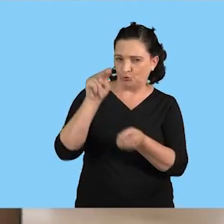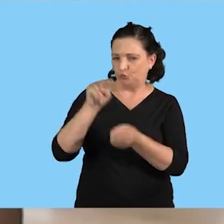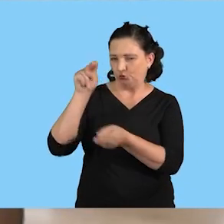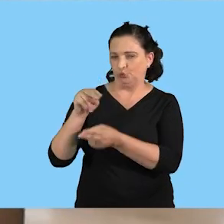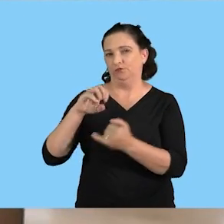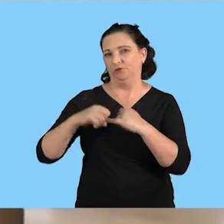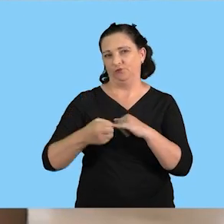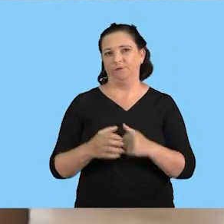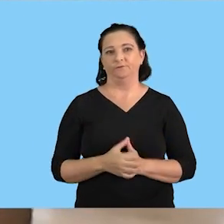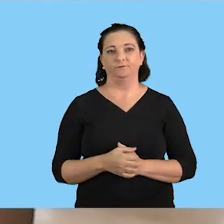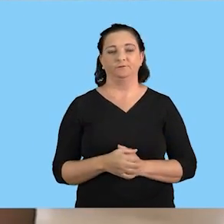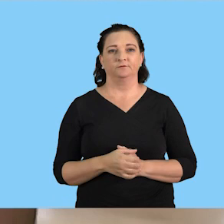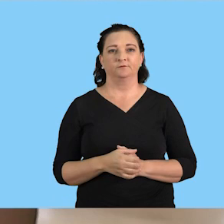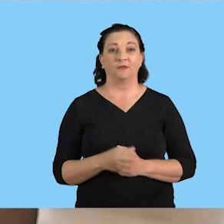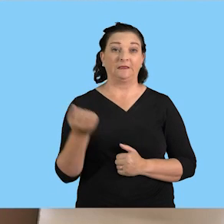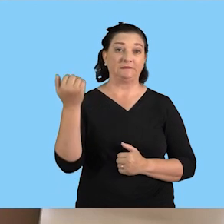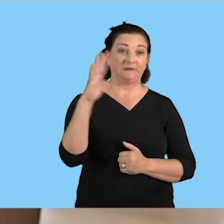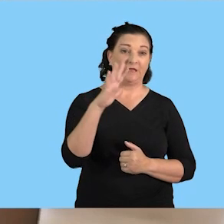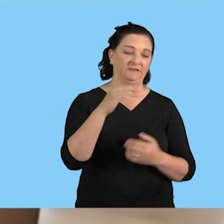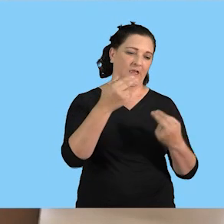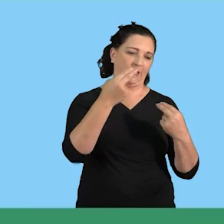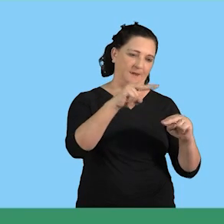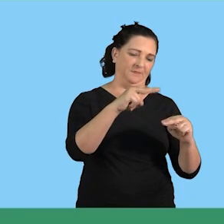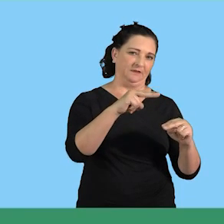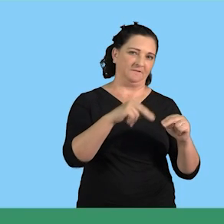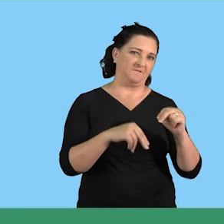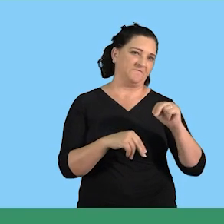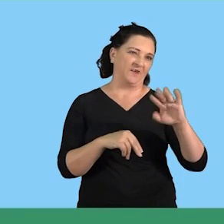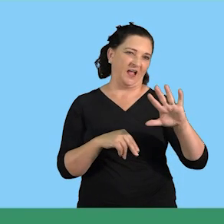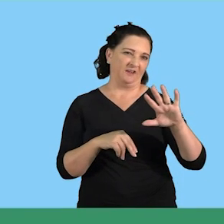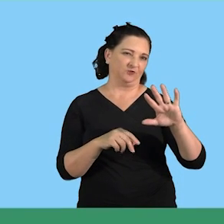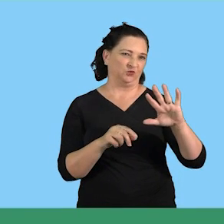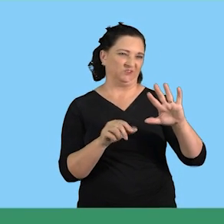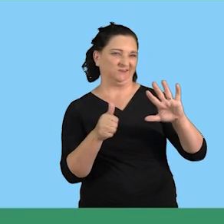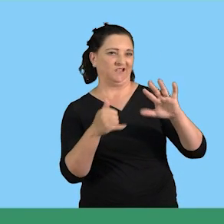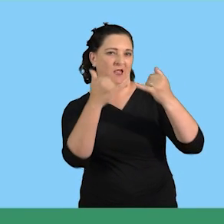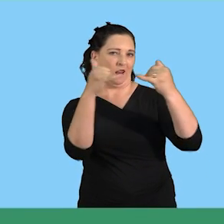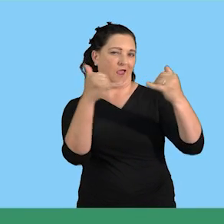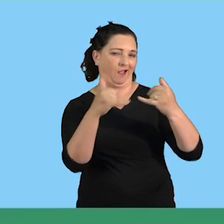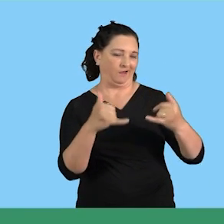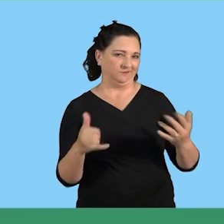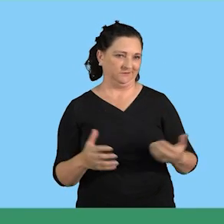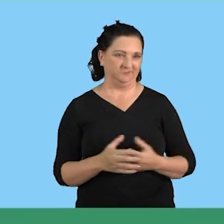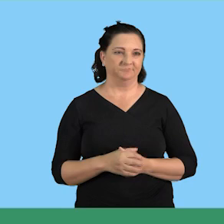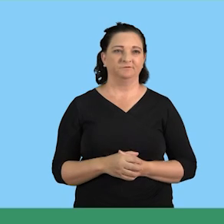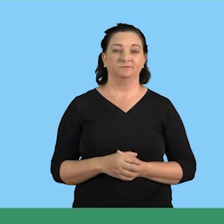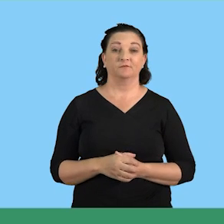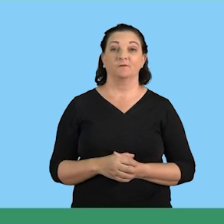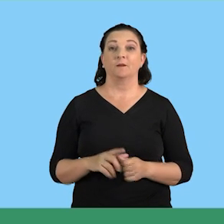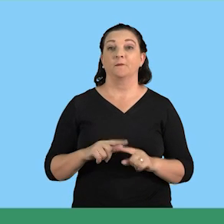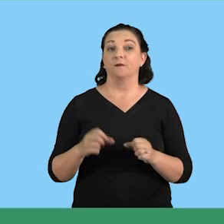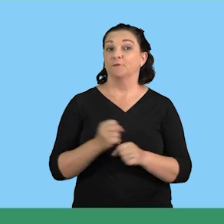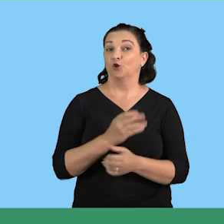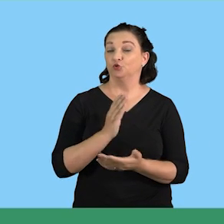brief as possible. Limit each slide to 5 or 6 lines. This explains what I just said now.